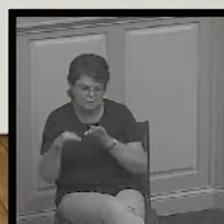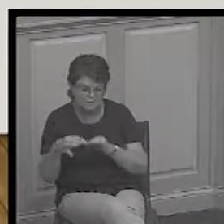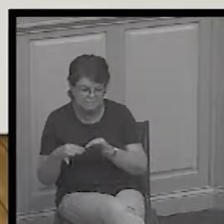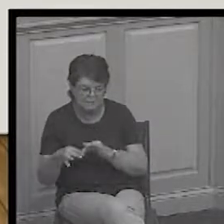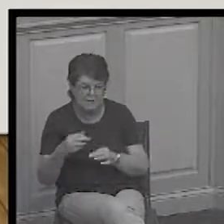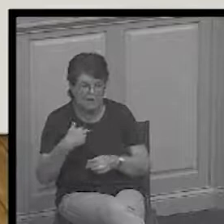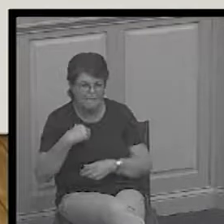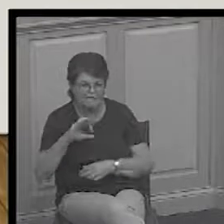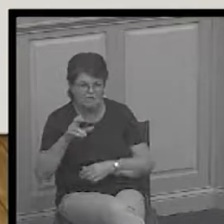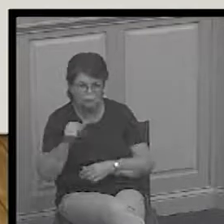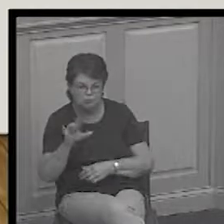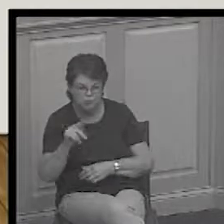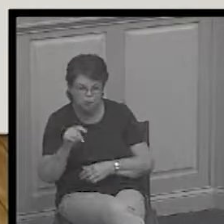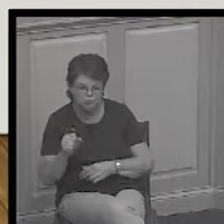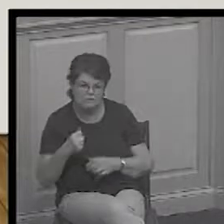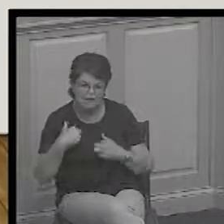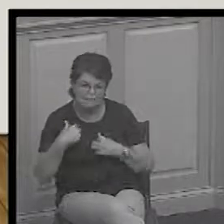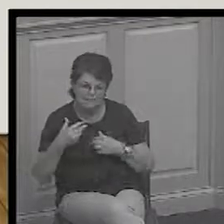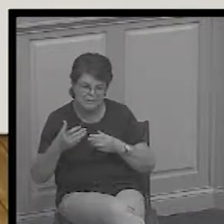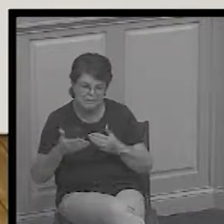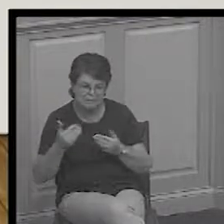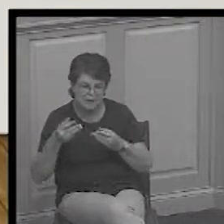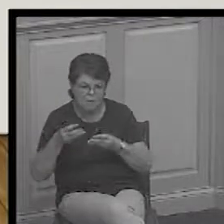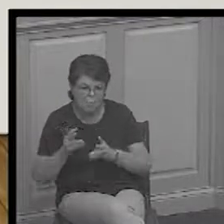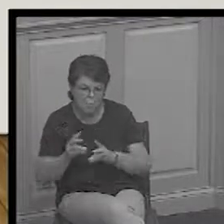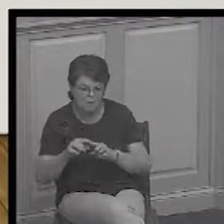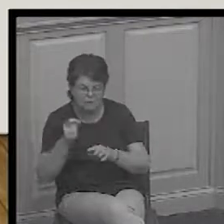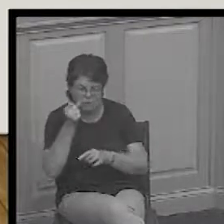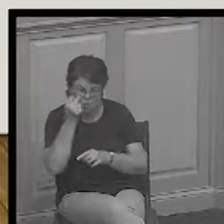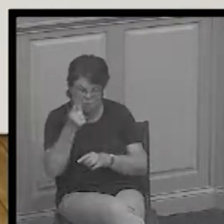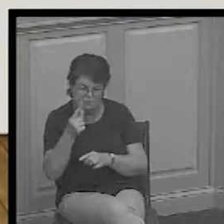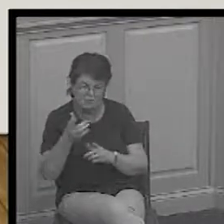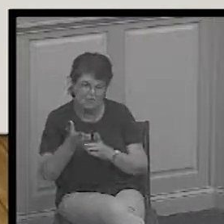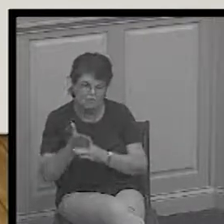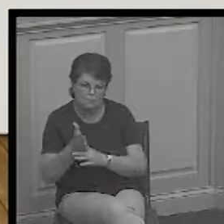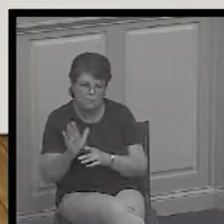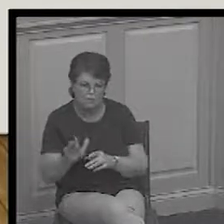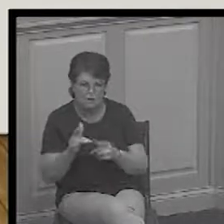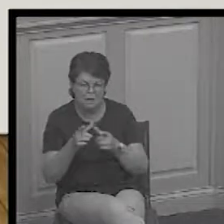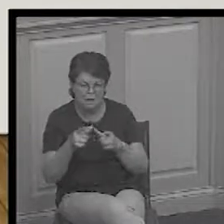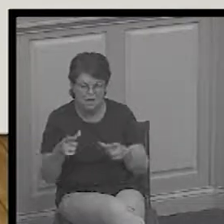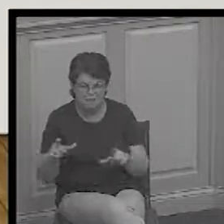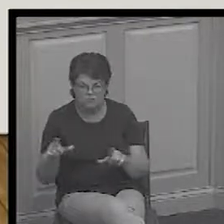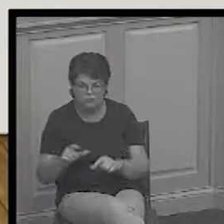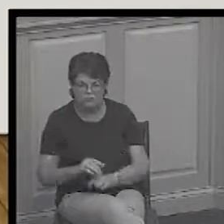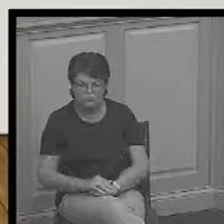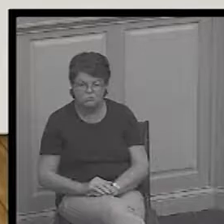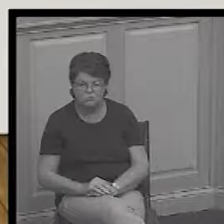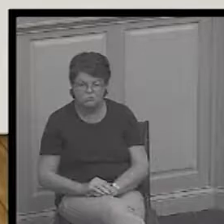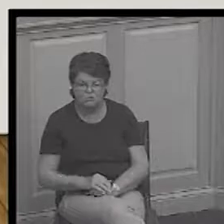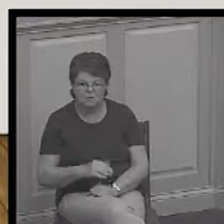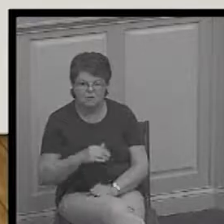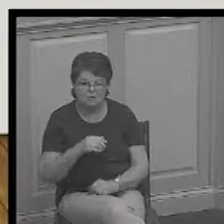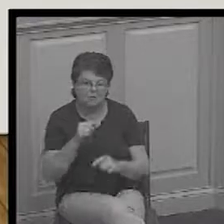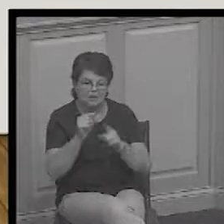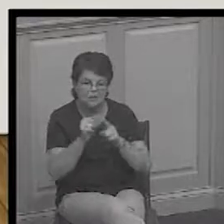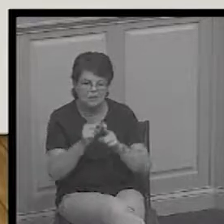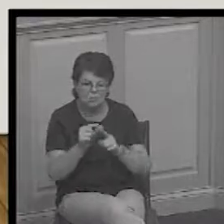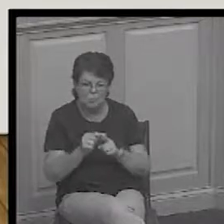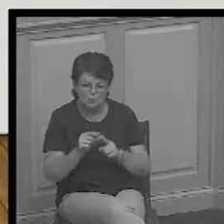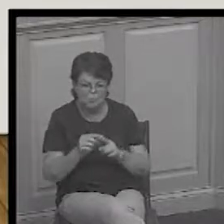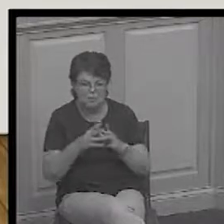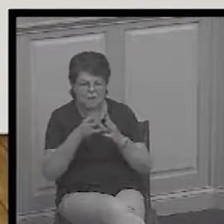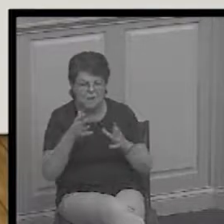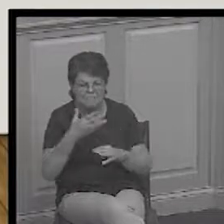charts, ways to understand what they're trying to get at through the language. The glossary of terms is much